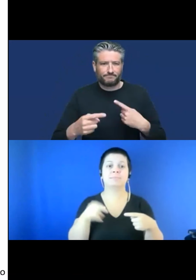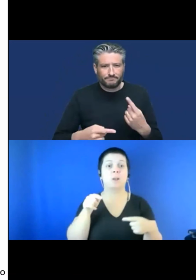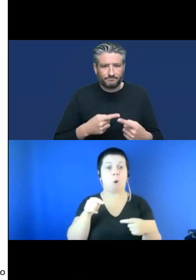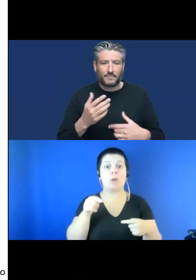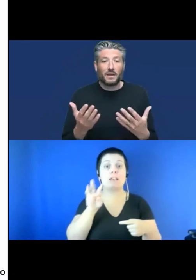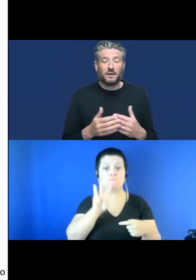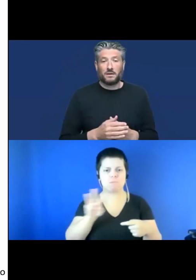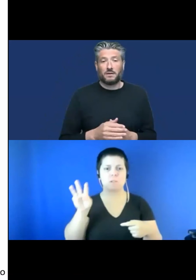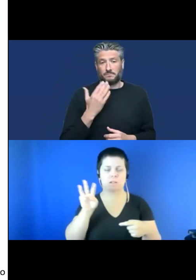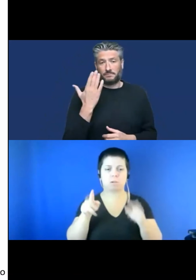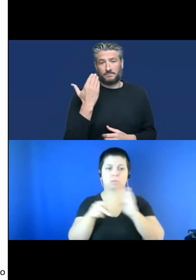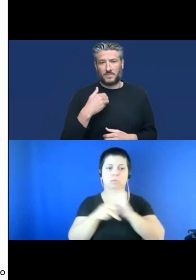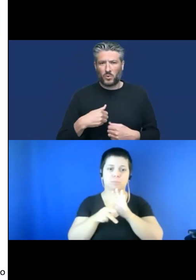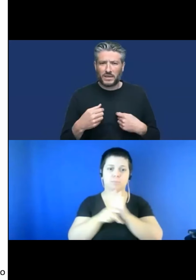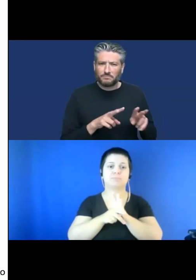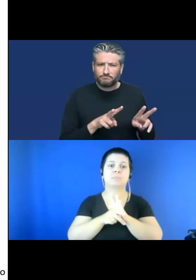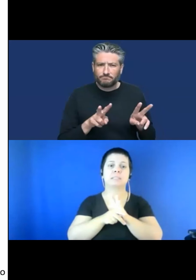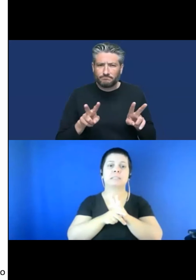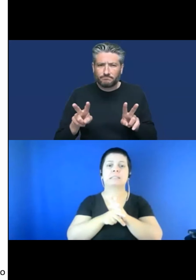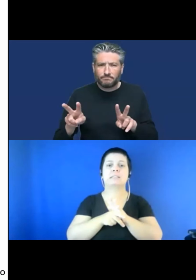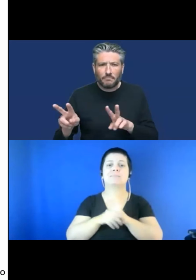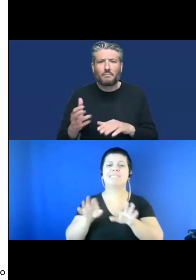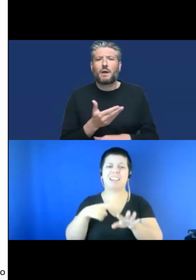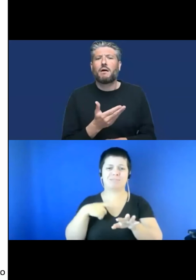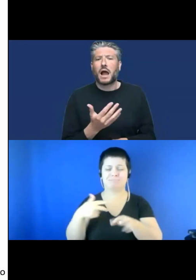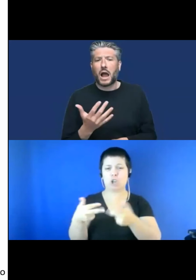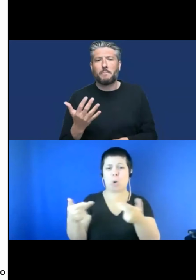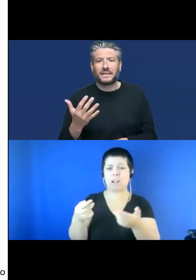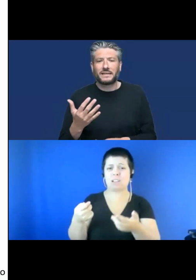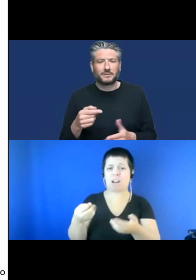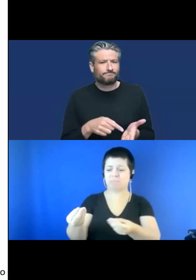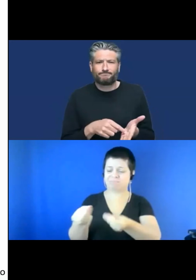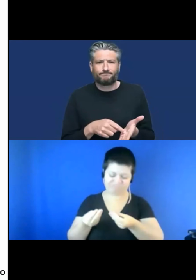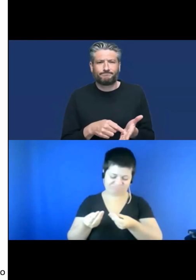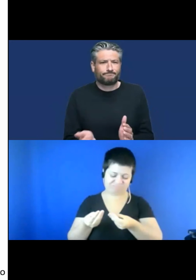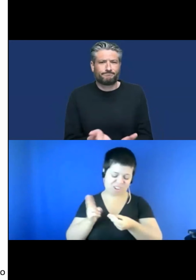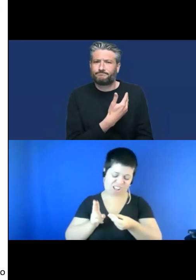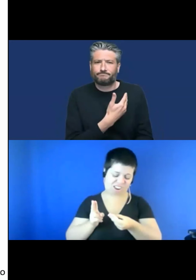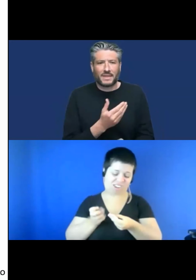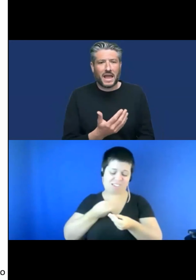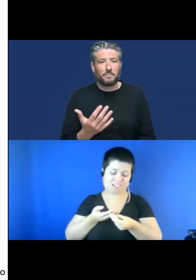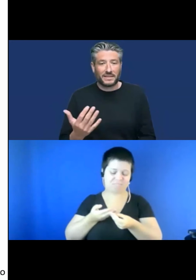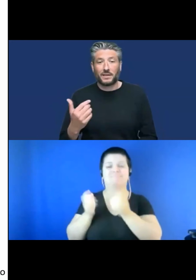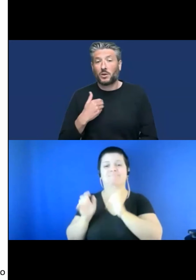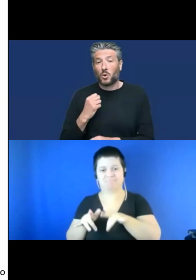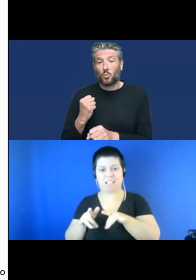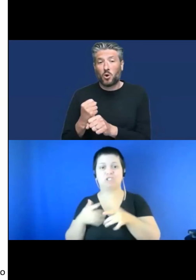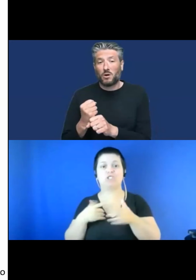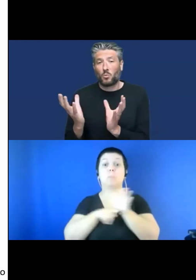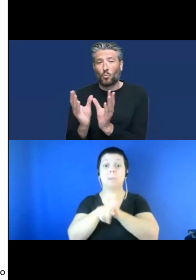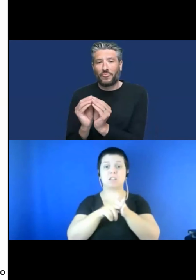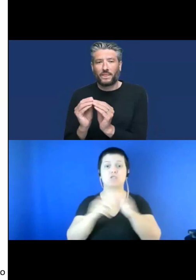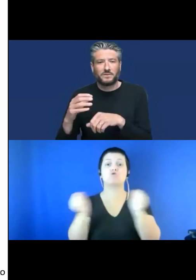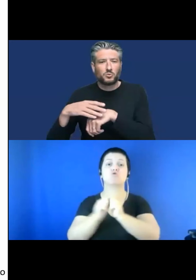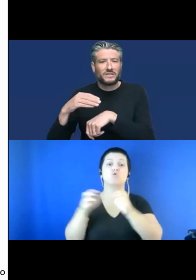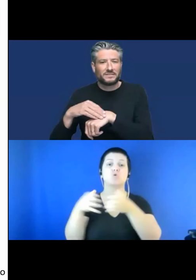about device abandonment in an open access article in collaboration with a team in Sweden. Again, this